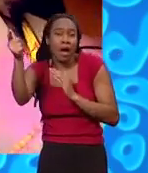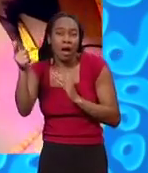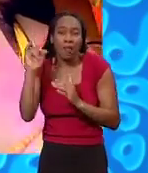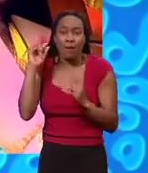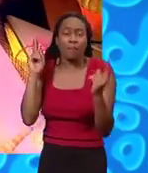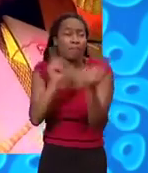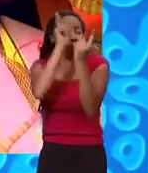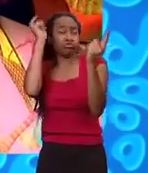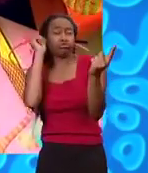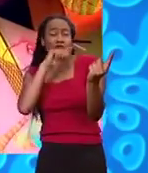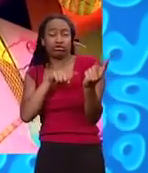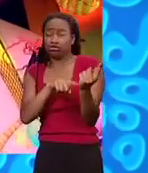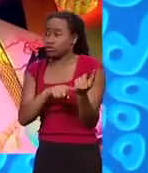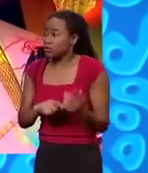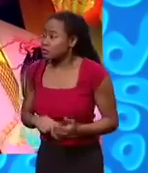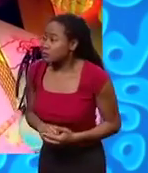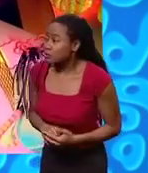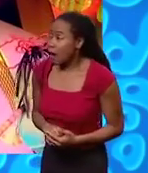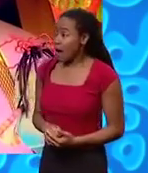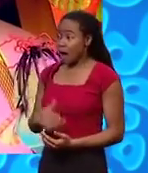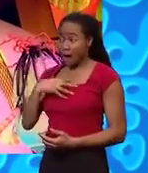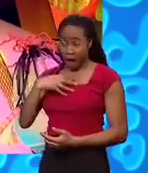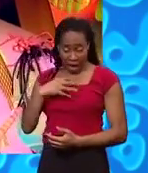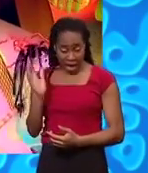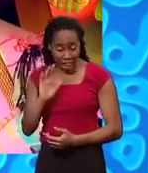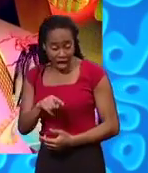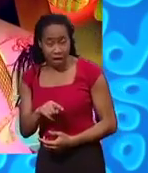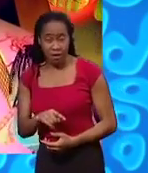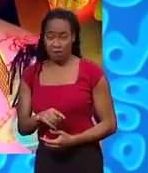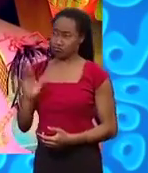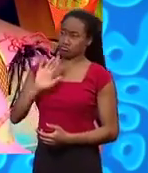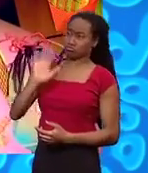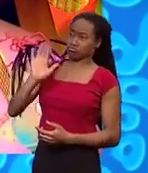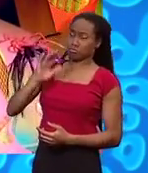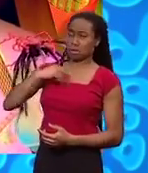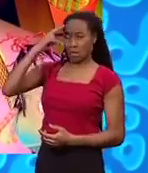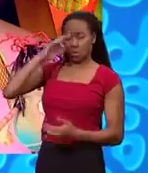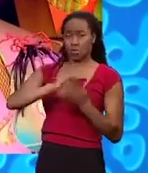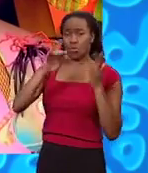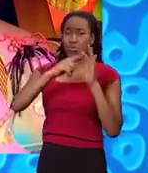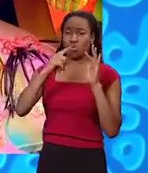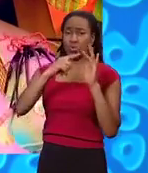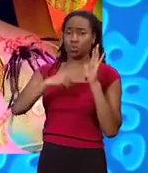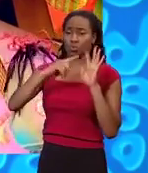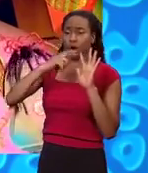alien. Alien. Oh, hello there. Hi, Nat. I'm Hooter. Oh, nice to meet